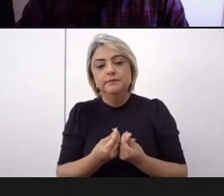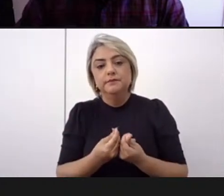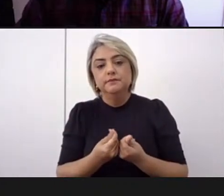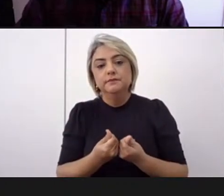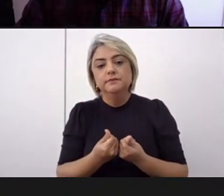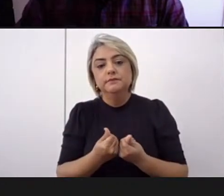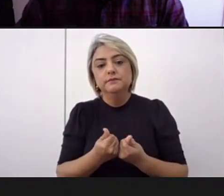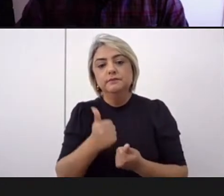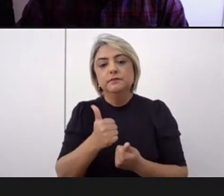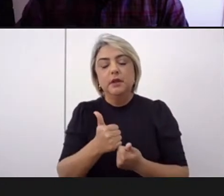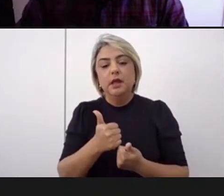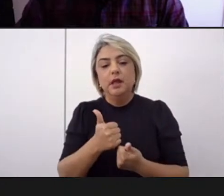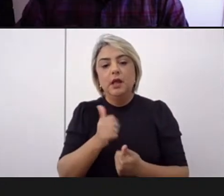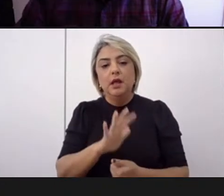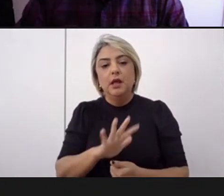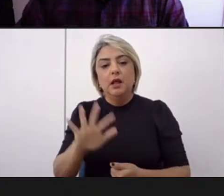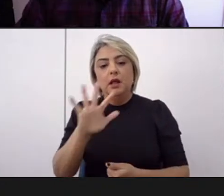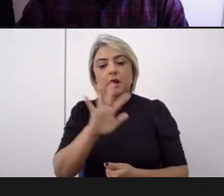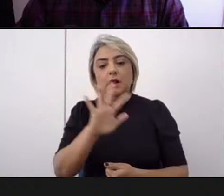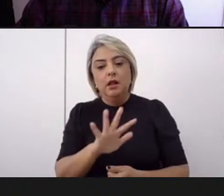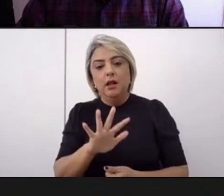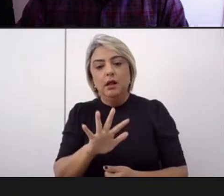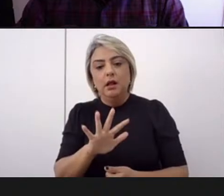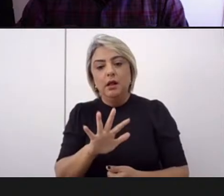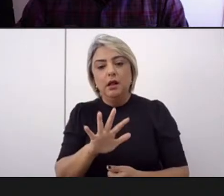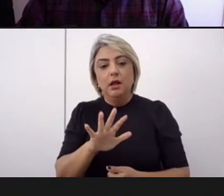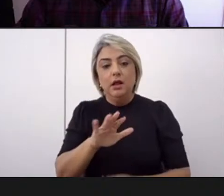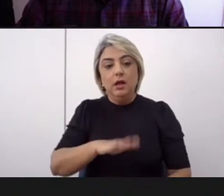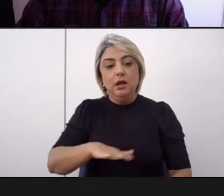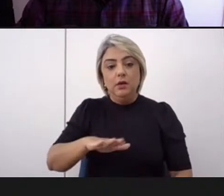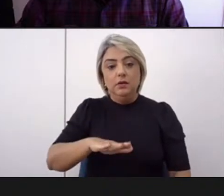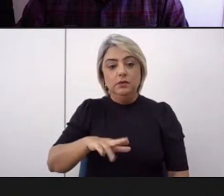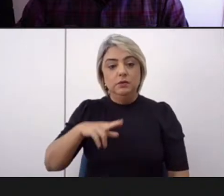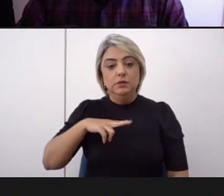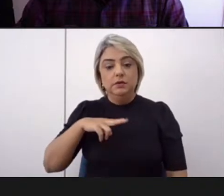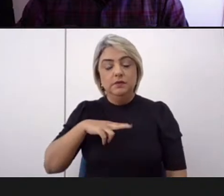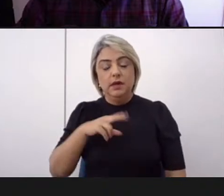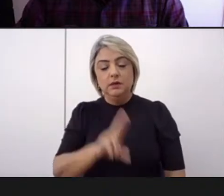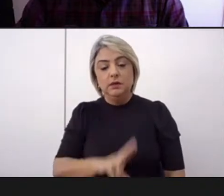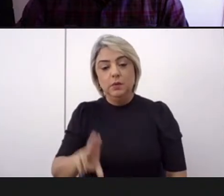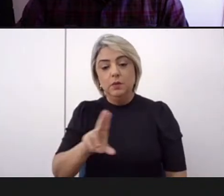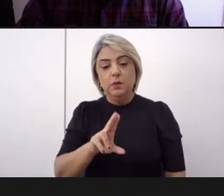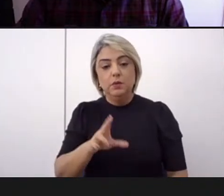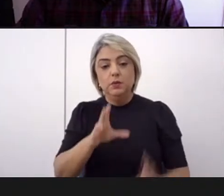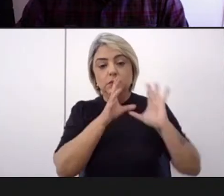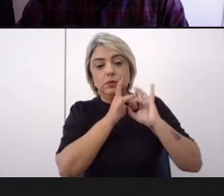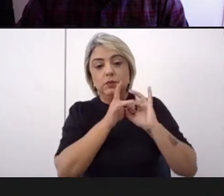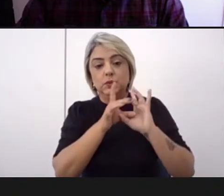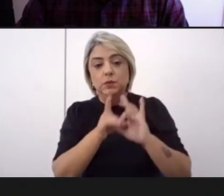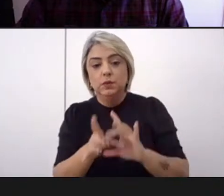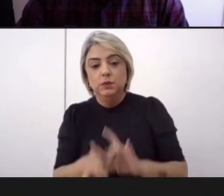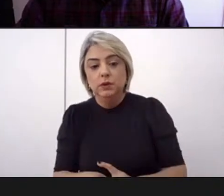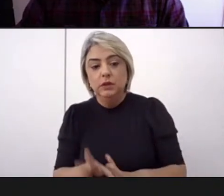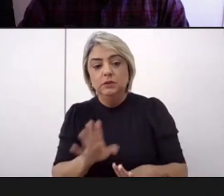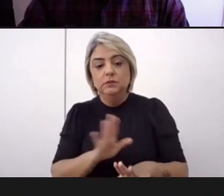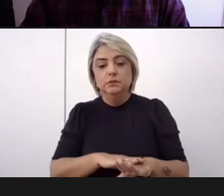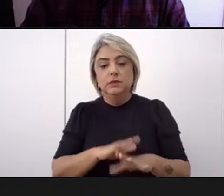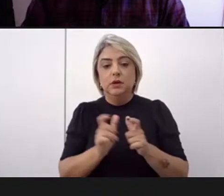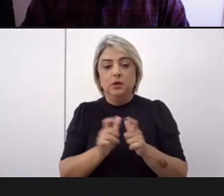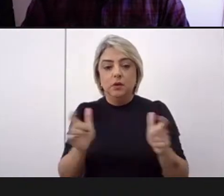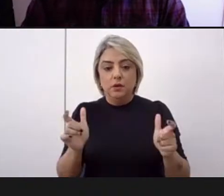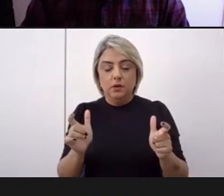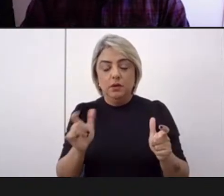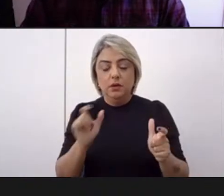in a context of globalization and globalized economic flux, they use international arenas